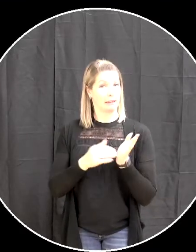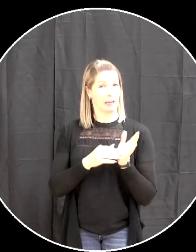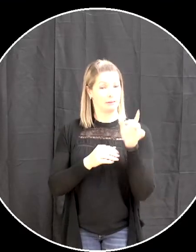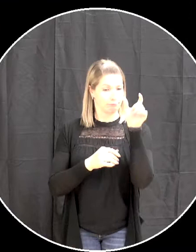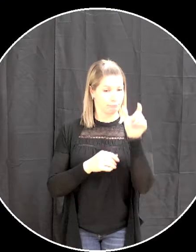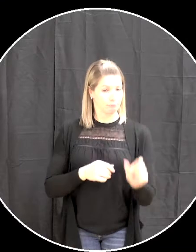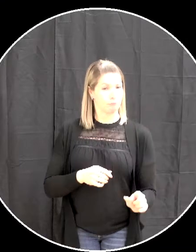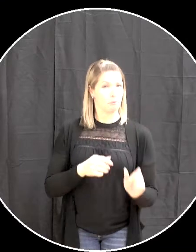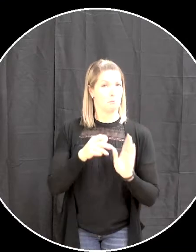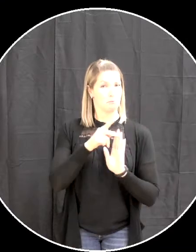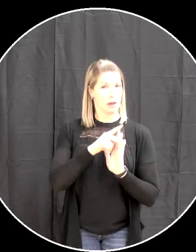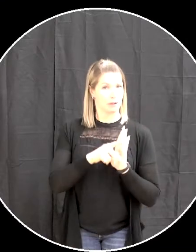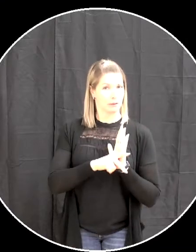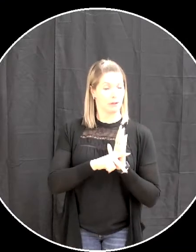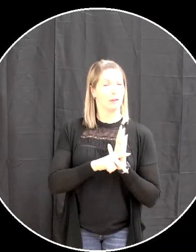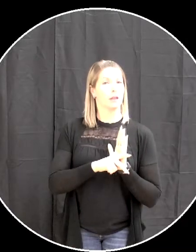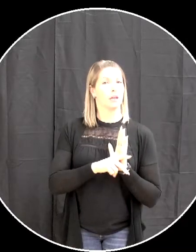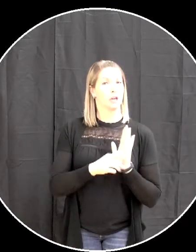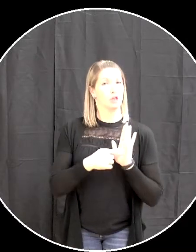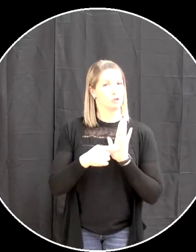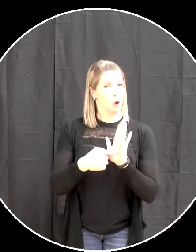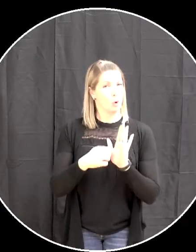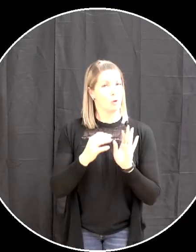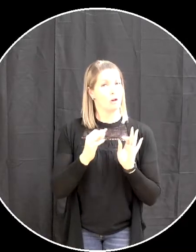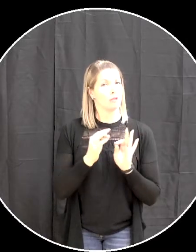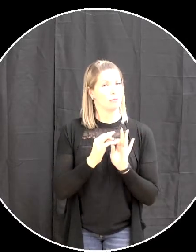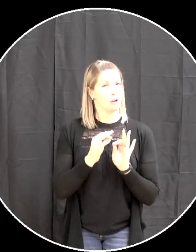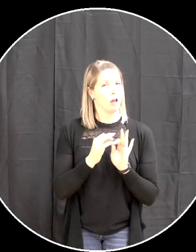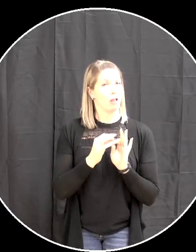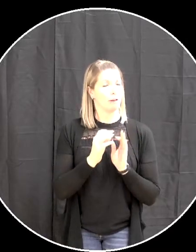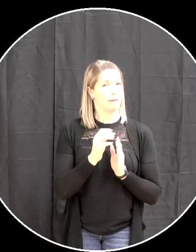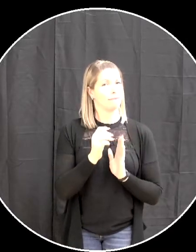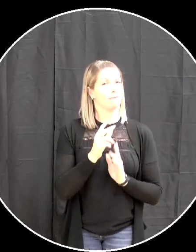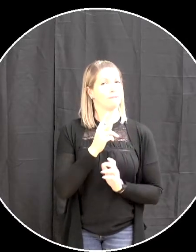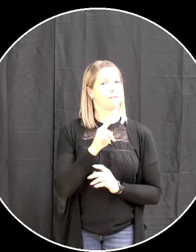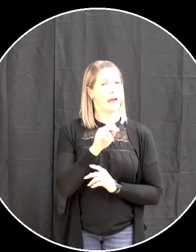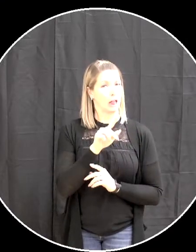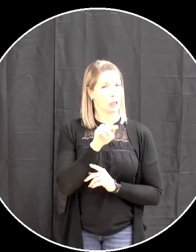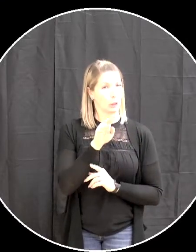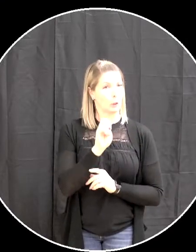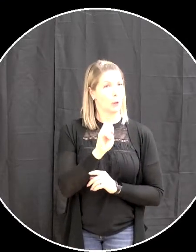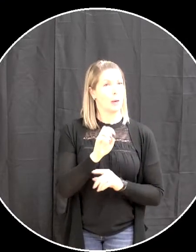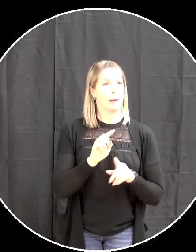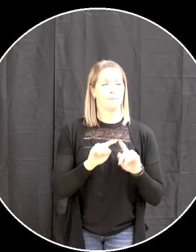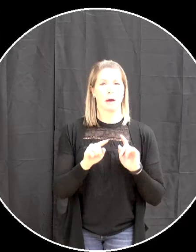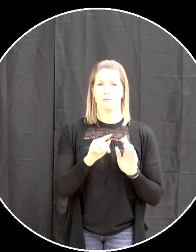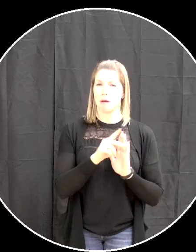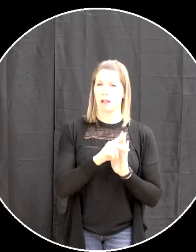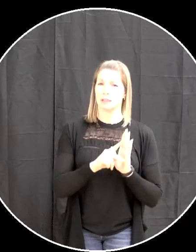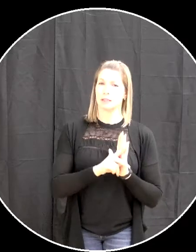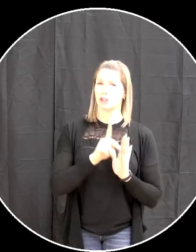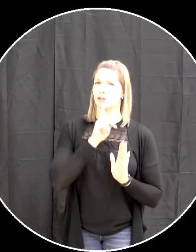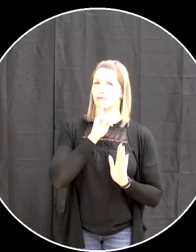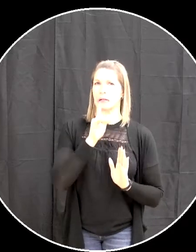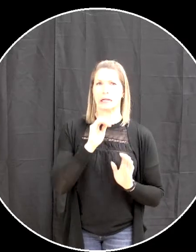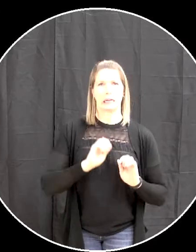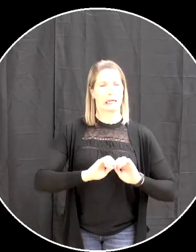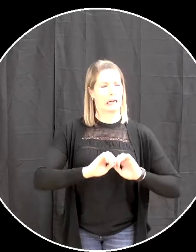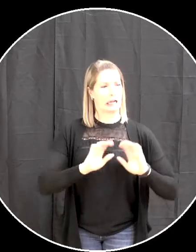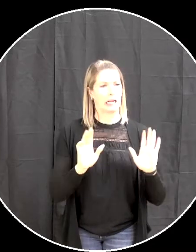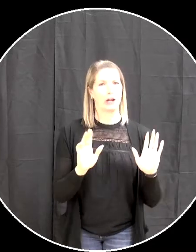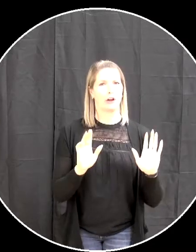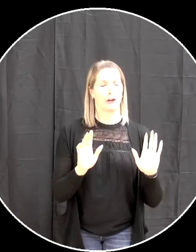is relatively high due to dollar value, but again, it's a very black and white policy, and so subjectivity is relatively